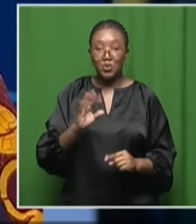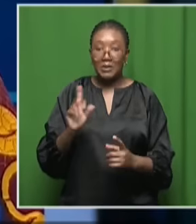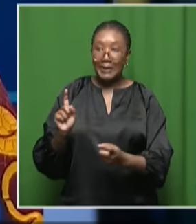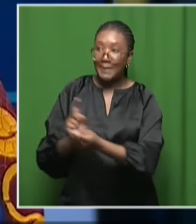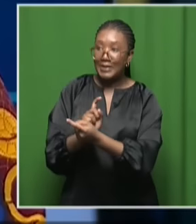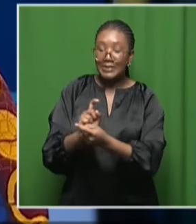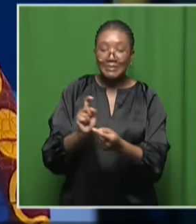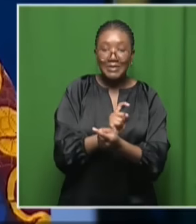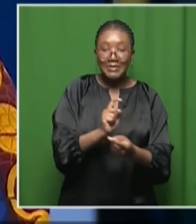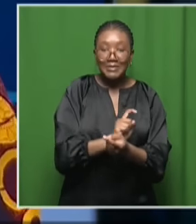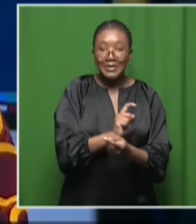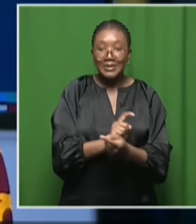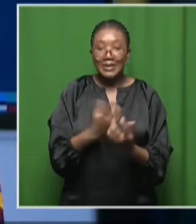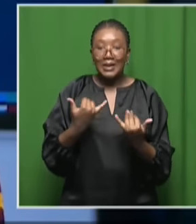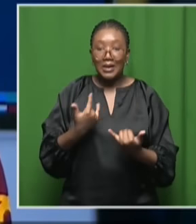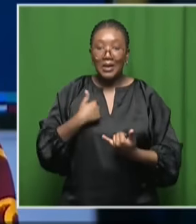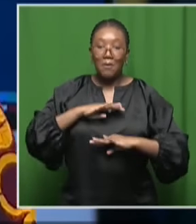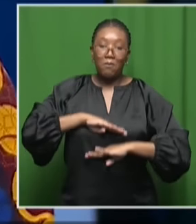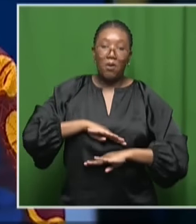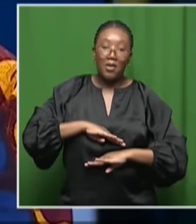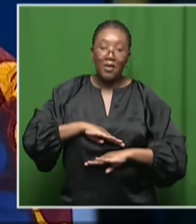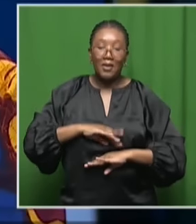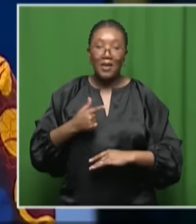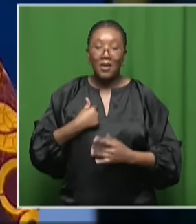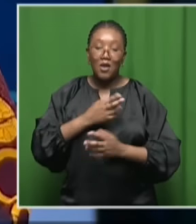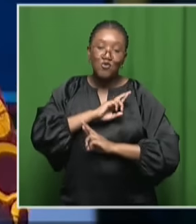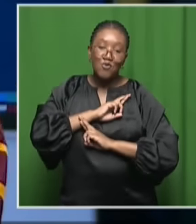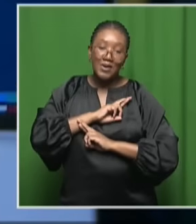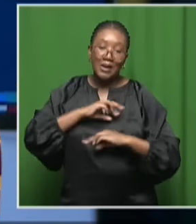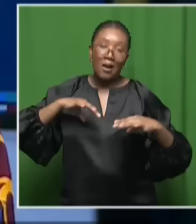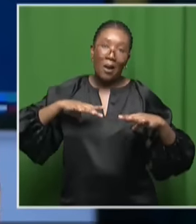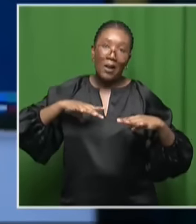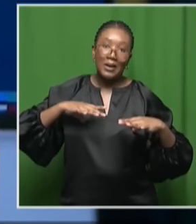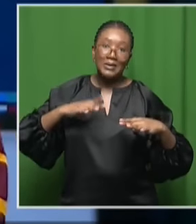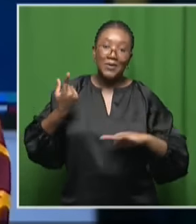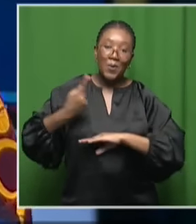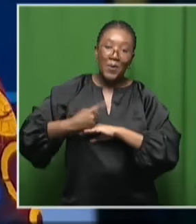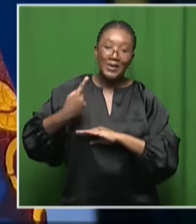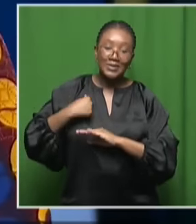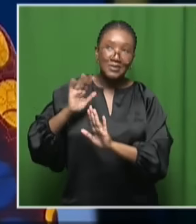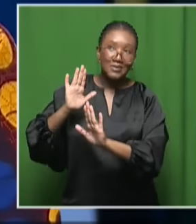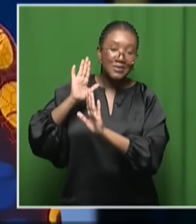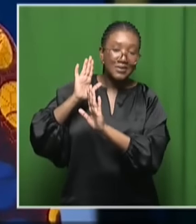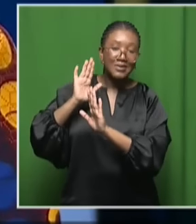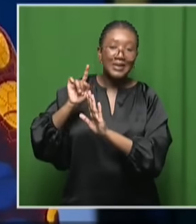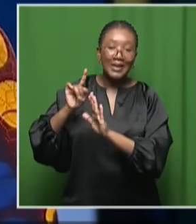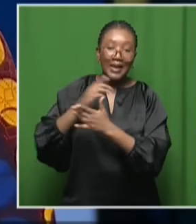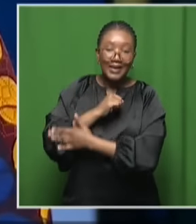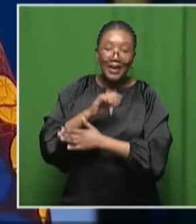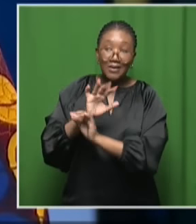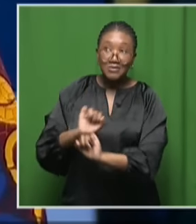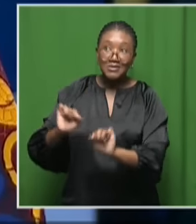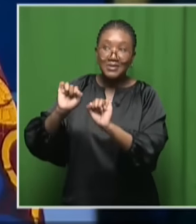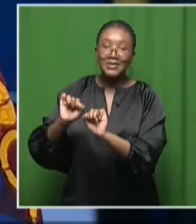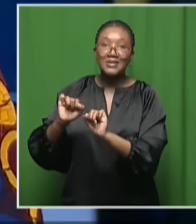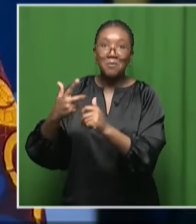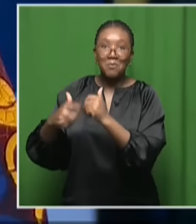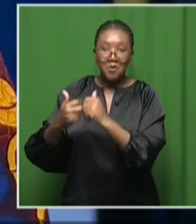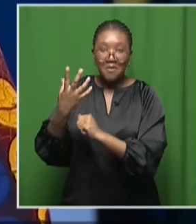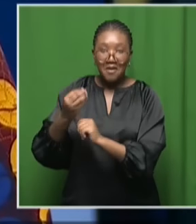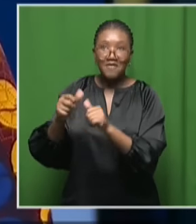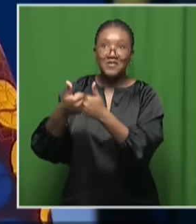to speak, is a bit of a holiday for them, just from the daily challenges that they face in their own countries. But having